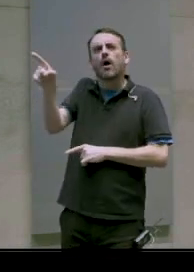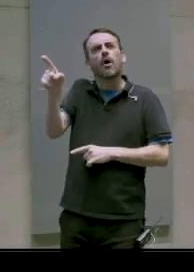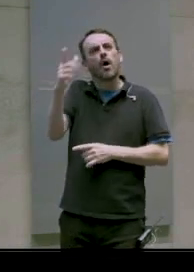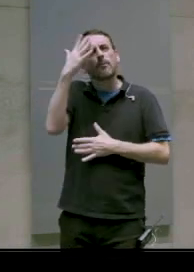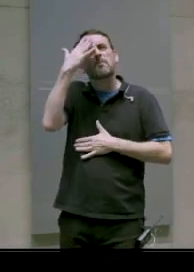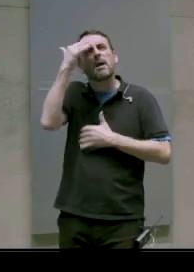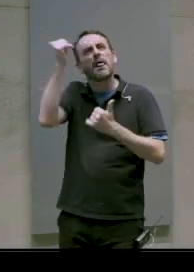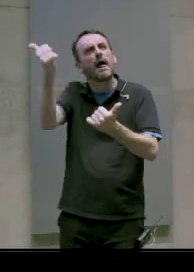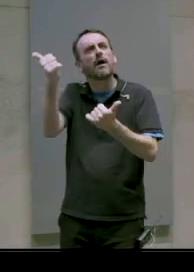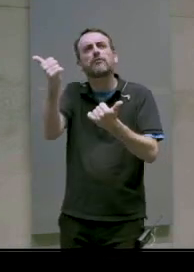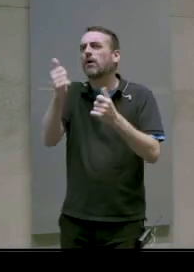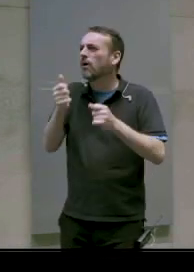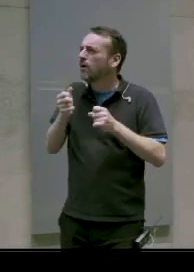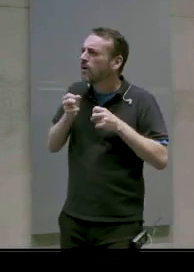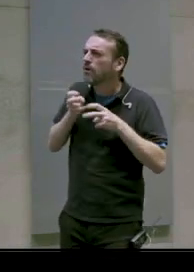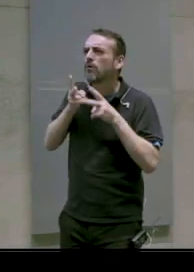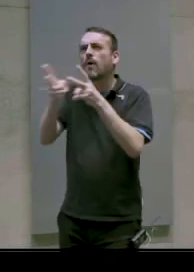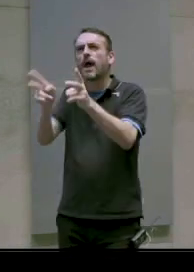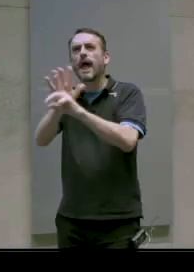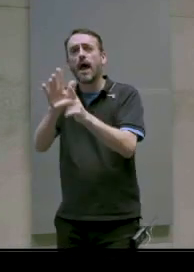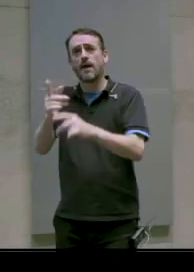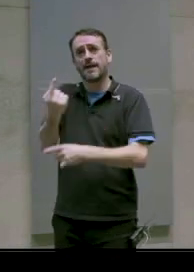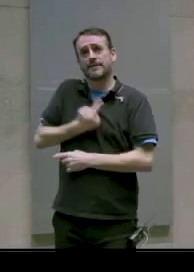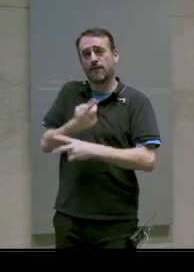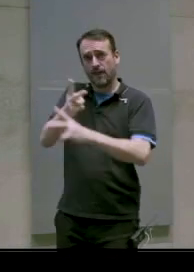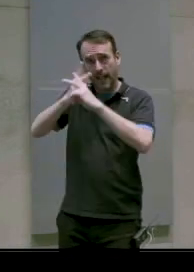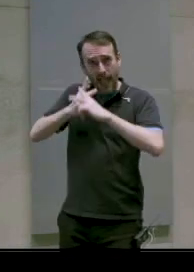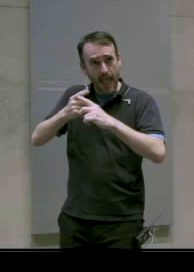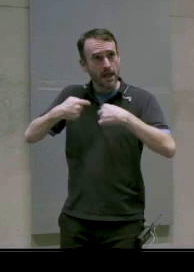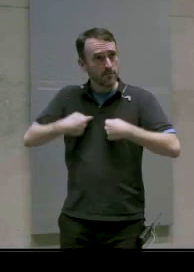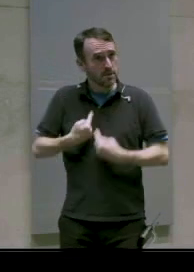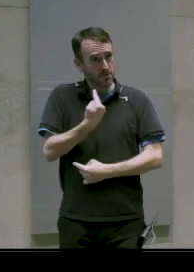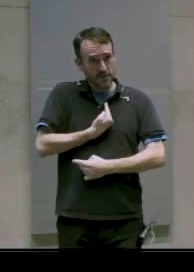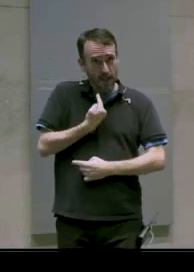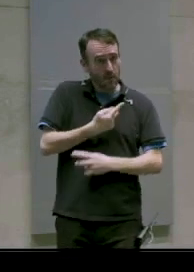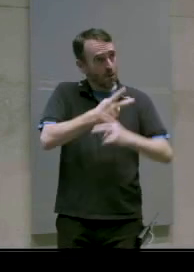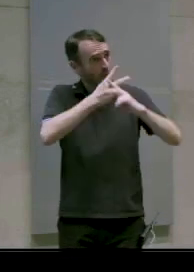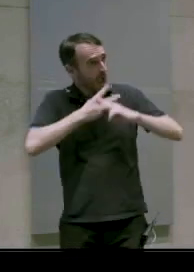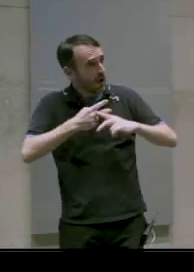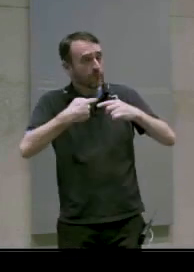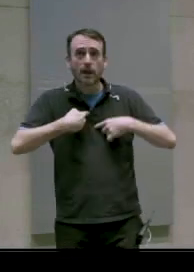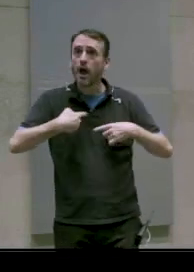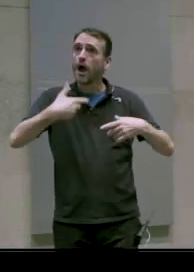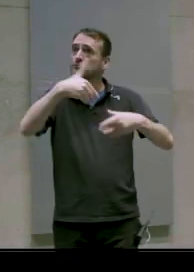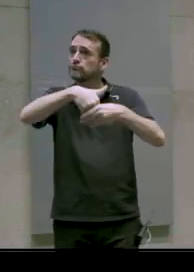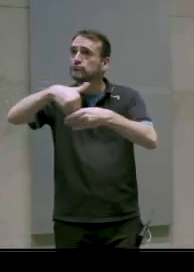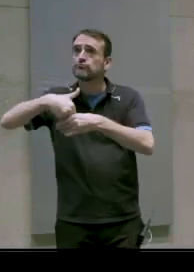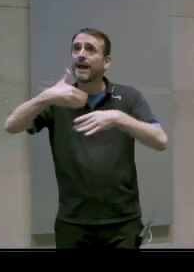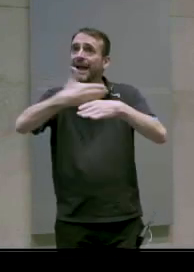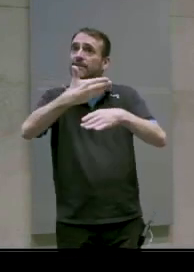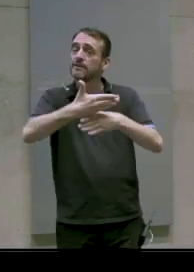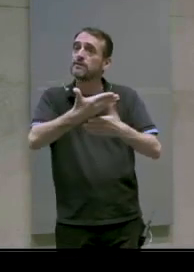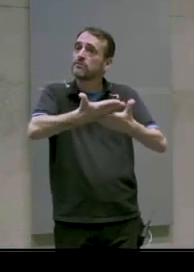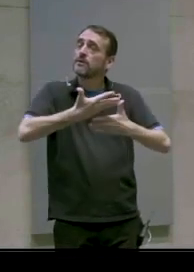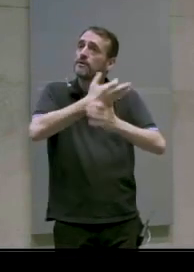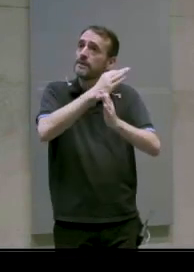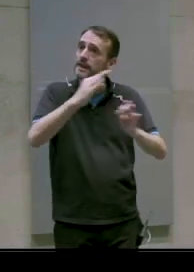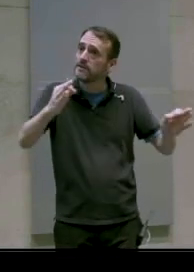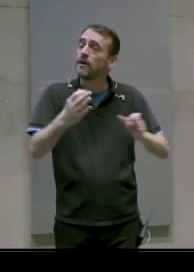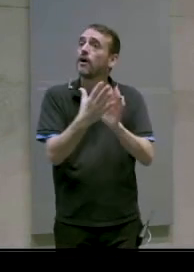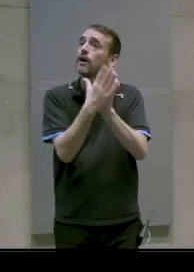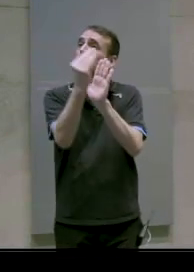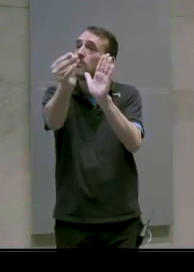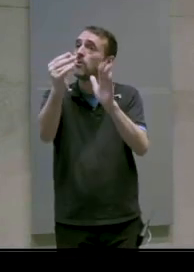is looking after yourself and doing things that you enjoy and that make you feel at peace. Examples for self-care activities are spending